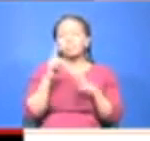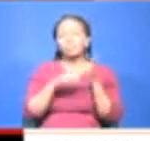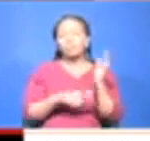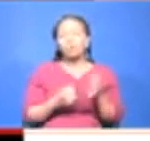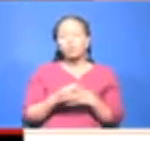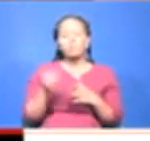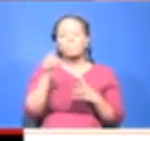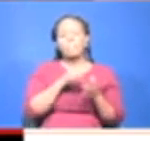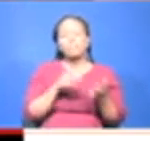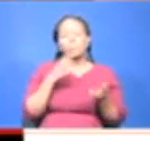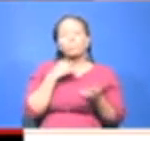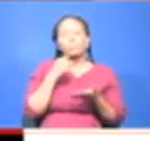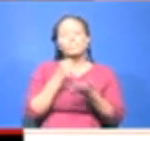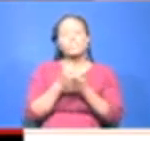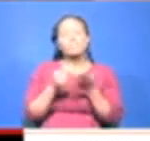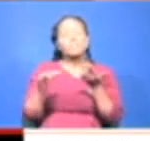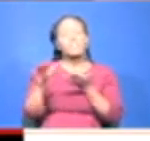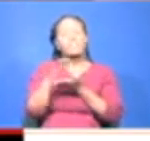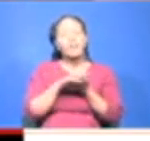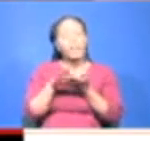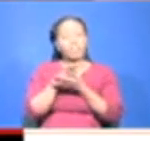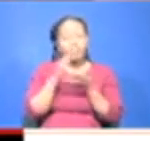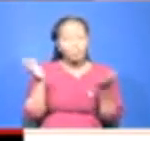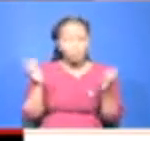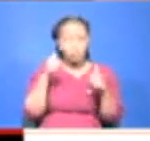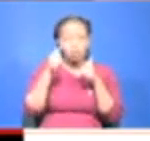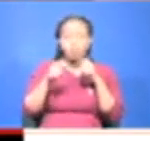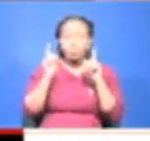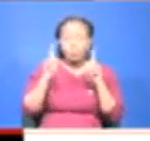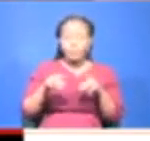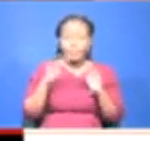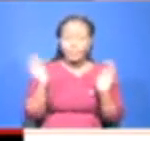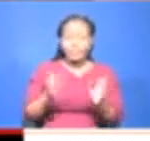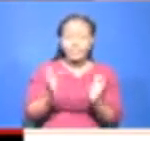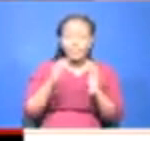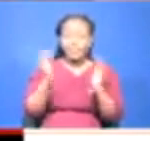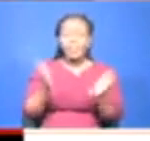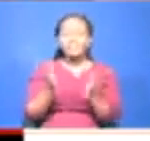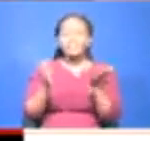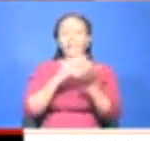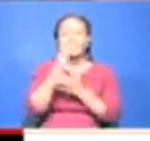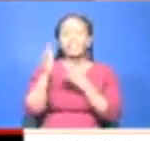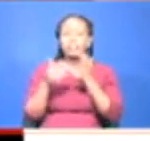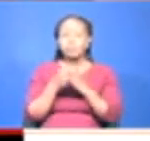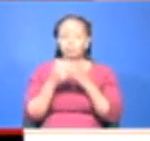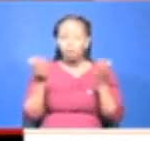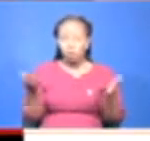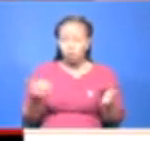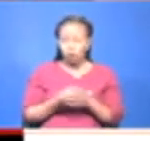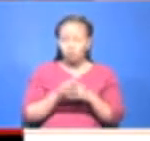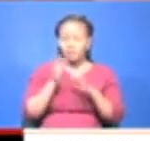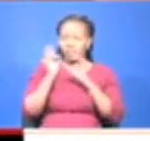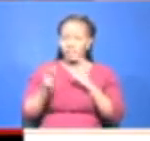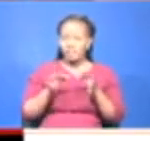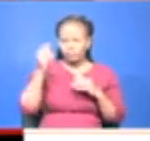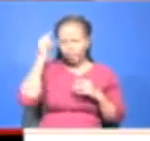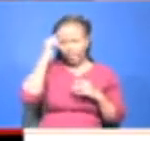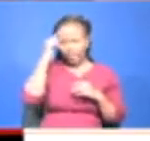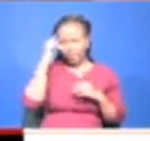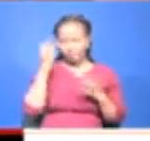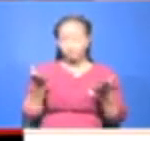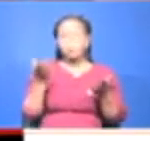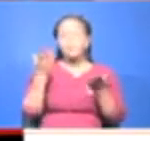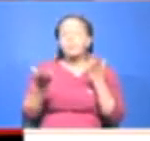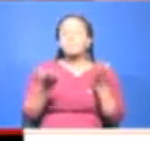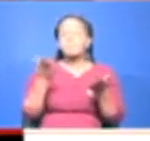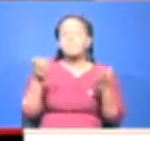environment, because we must be able to encourage them on the back of a truth. So if we say that, look, you have